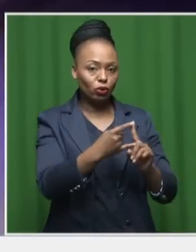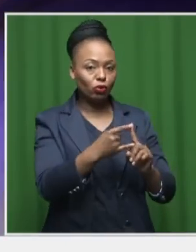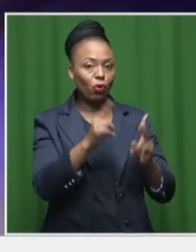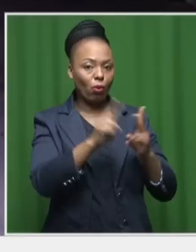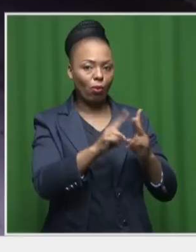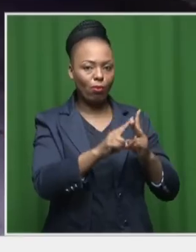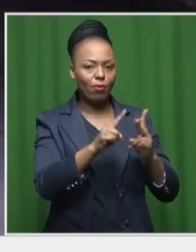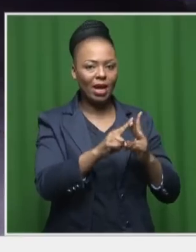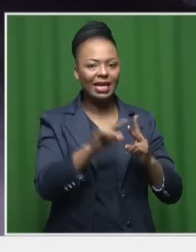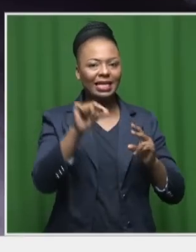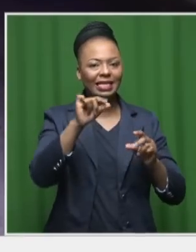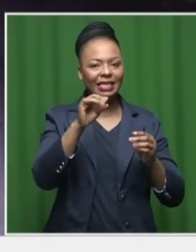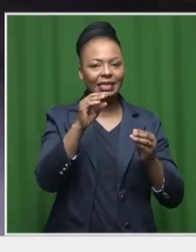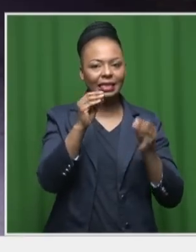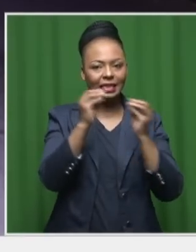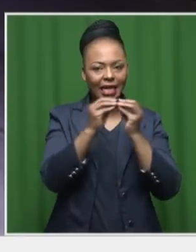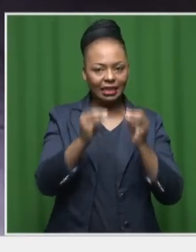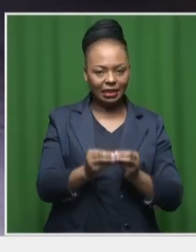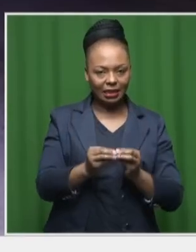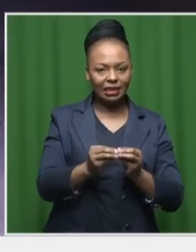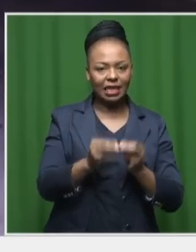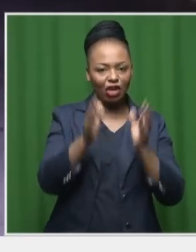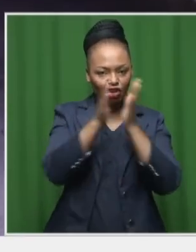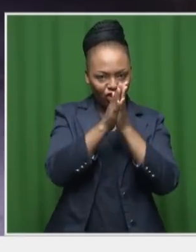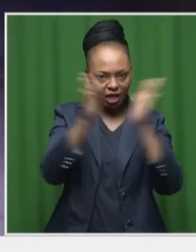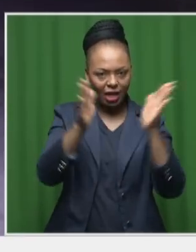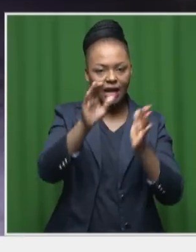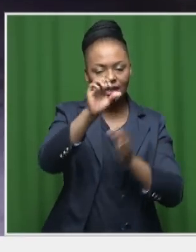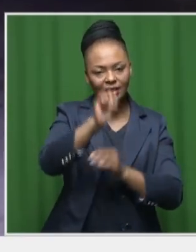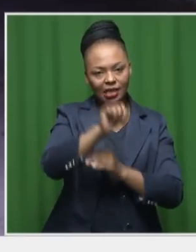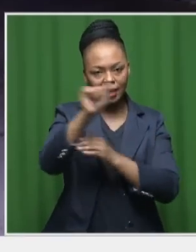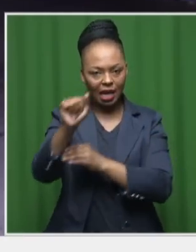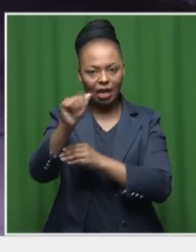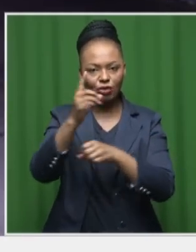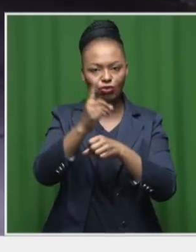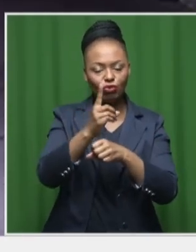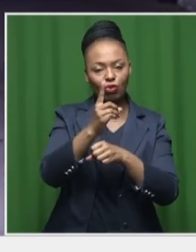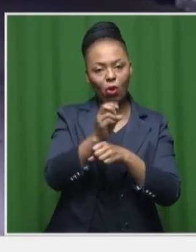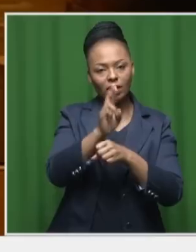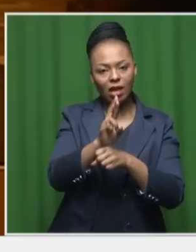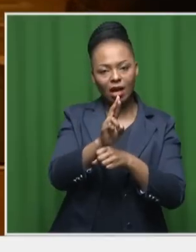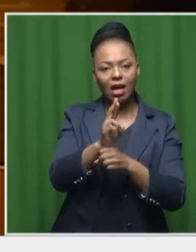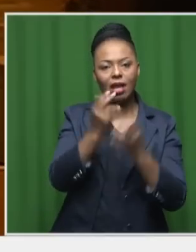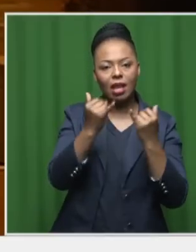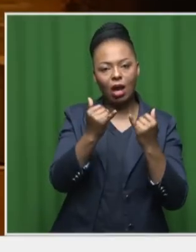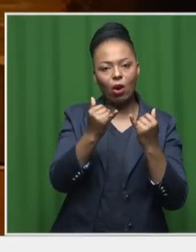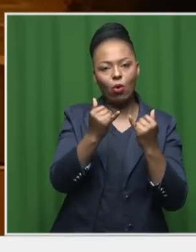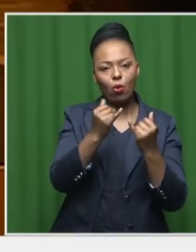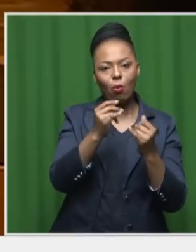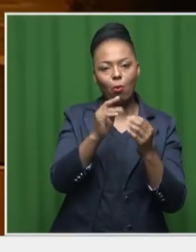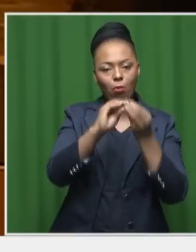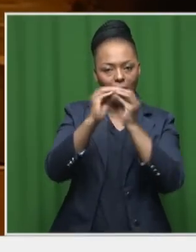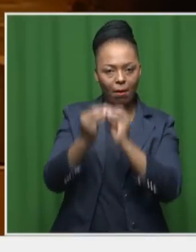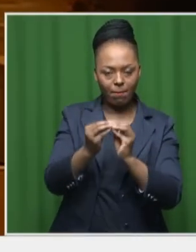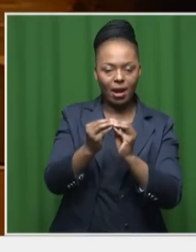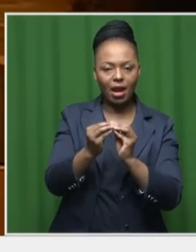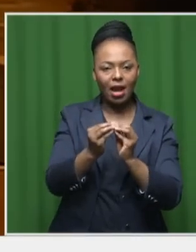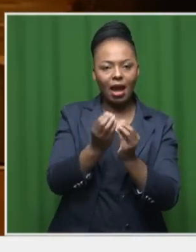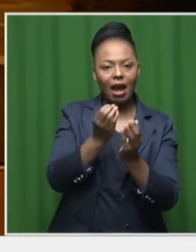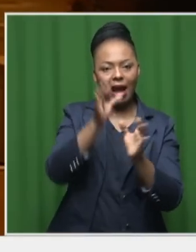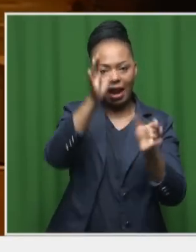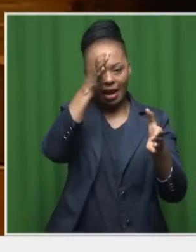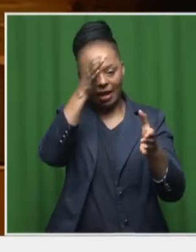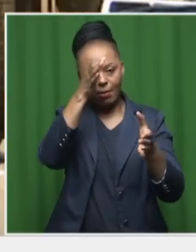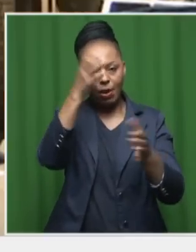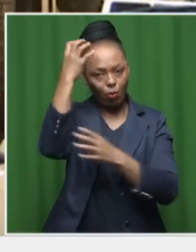Statistician-General of South Africa, Dr. Pali Lehohla, who is currently the Director of Economic Modelling Academy and a Professor of